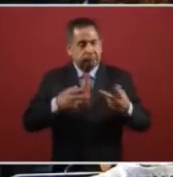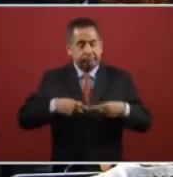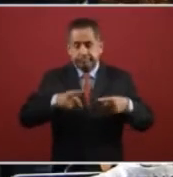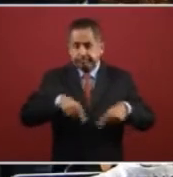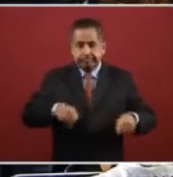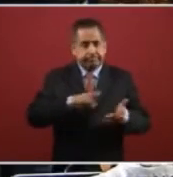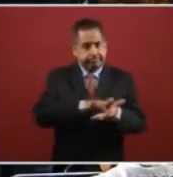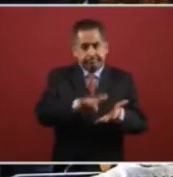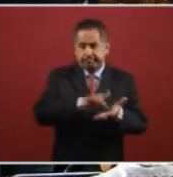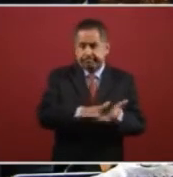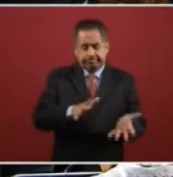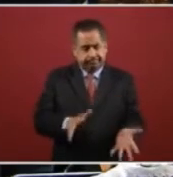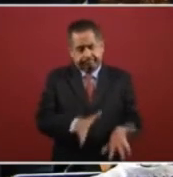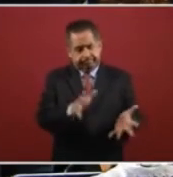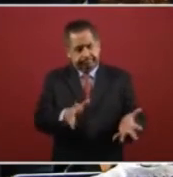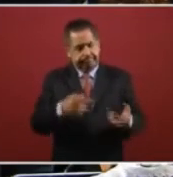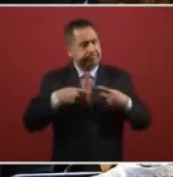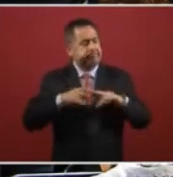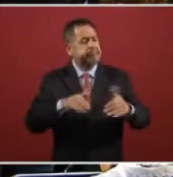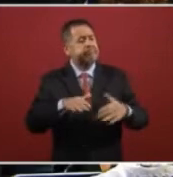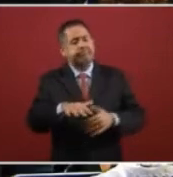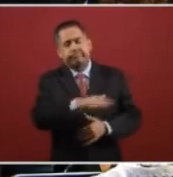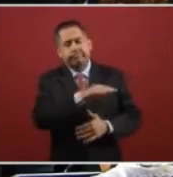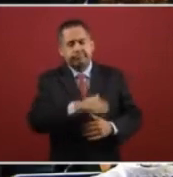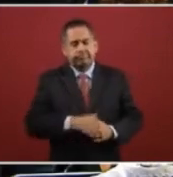And support the people.